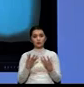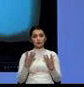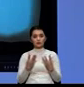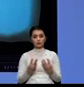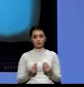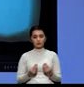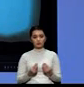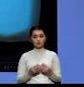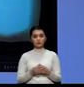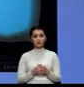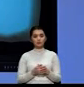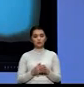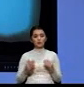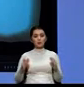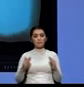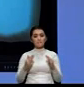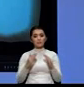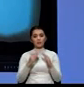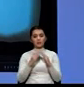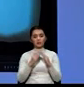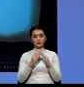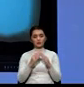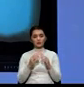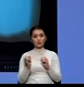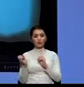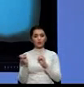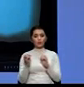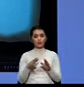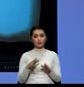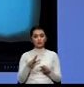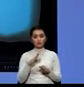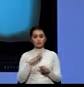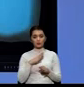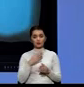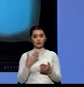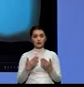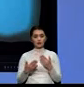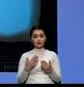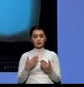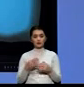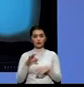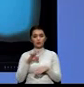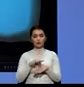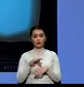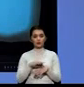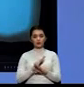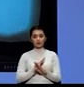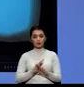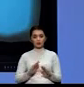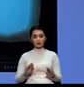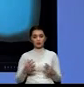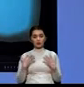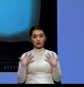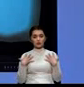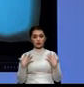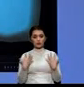kuni, falon joyda balandlikdan yerga uloqtirib yuboradilar. Lekin biron yerim lat